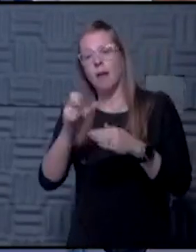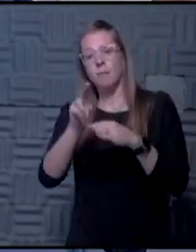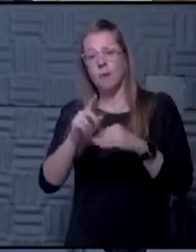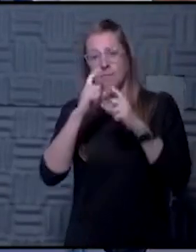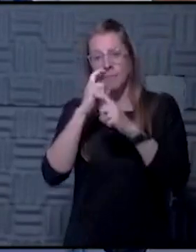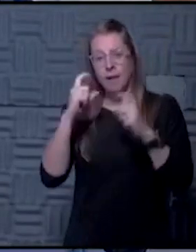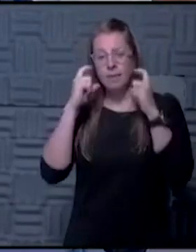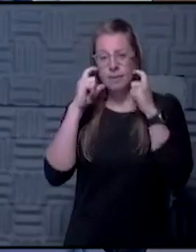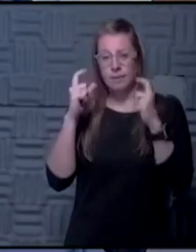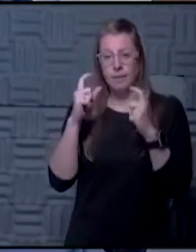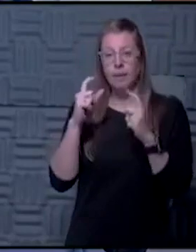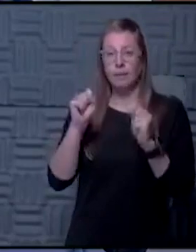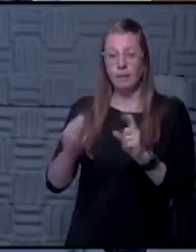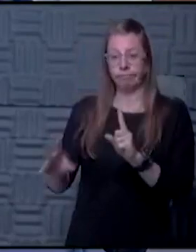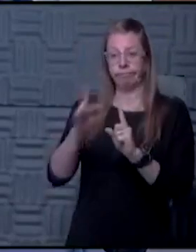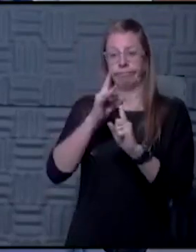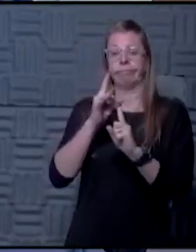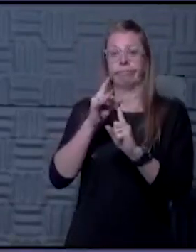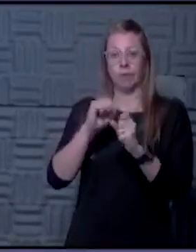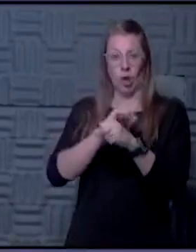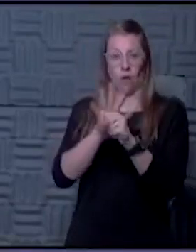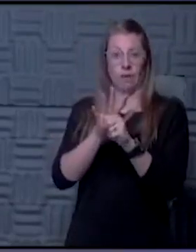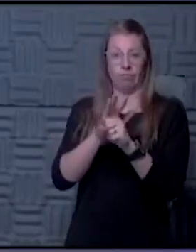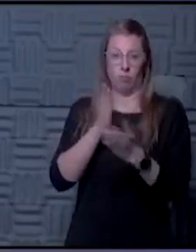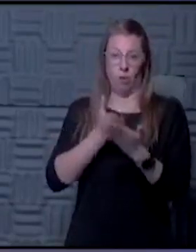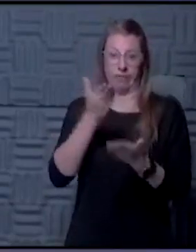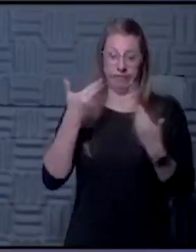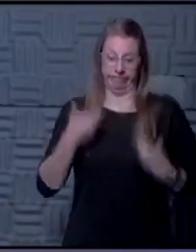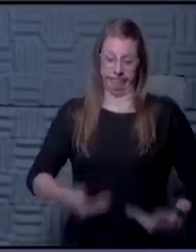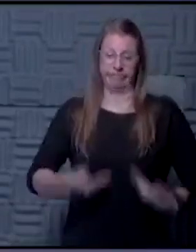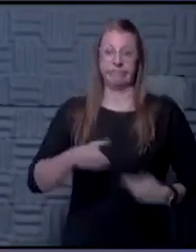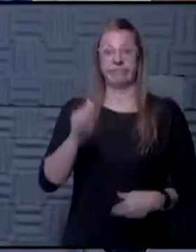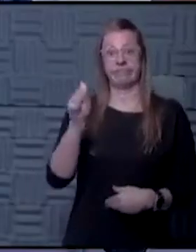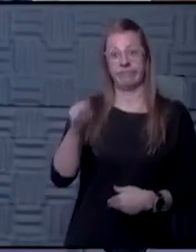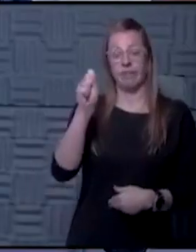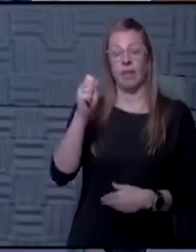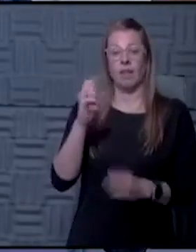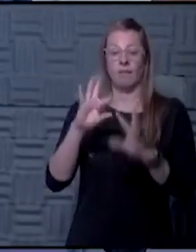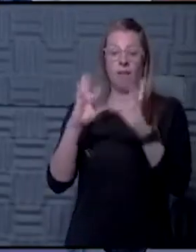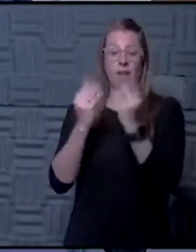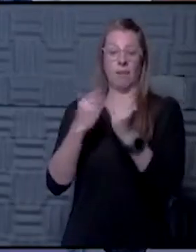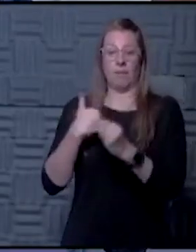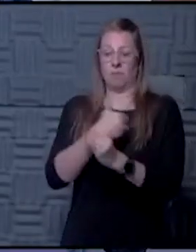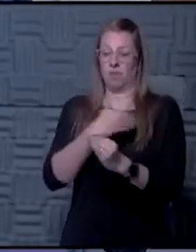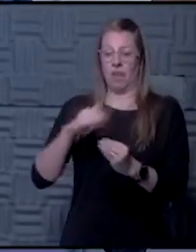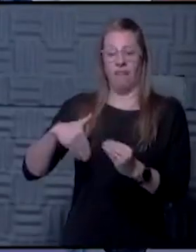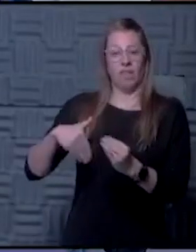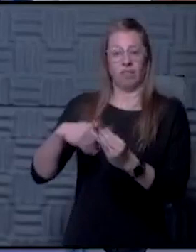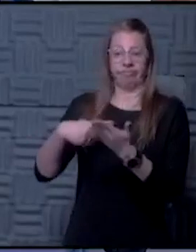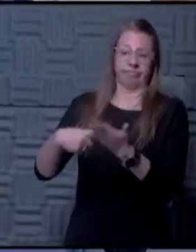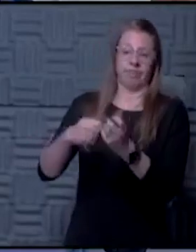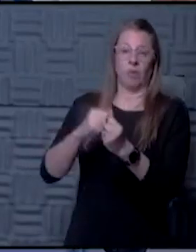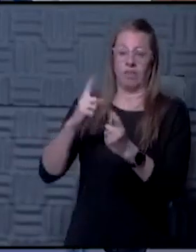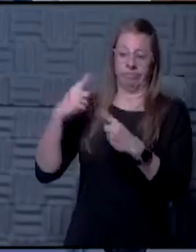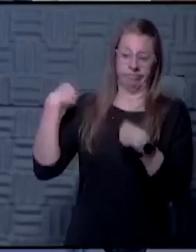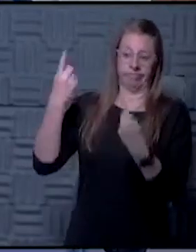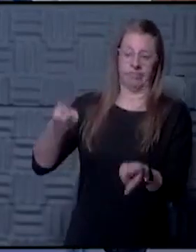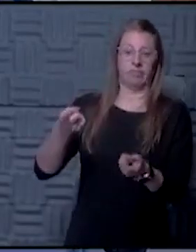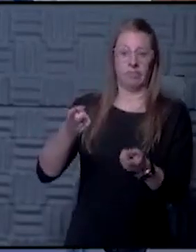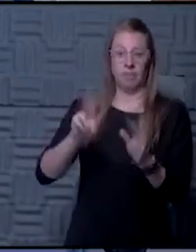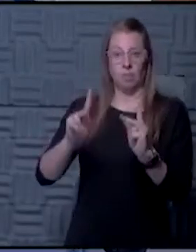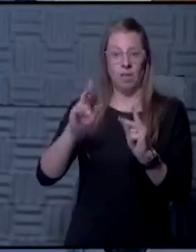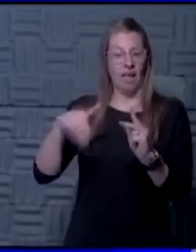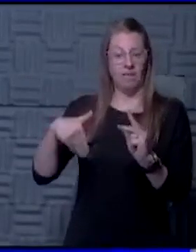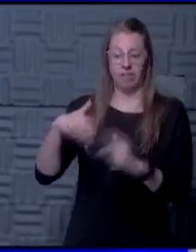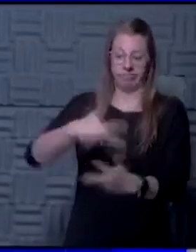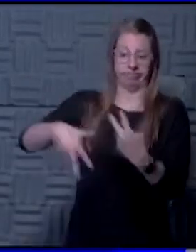right? That's where you can get COVID. You're proof. Yeah. It's probably family members you haven't talked to in a while. It's people you haven't seen in a while.